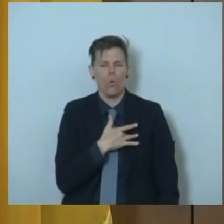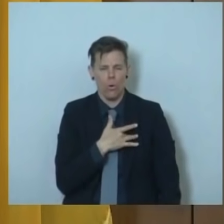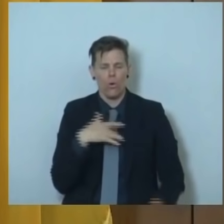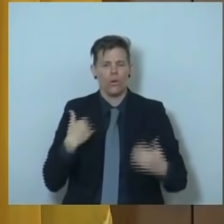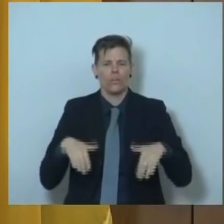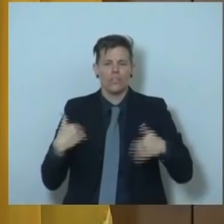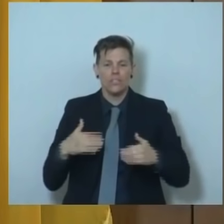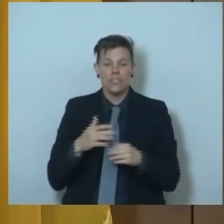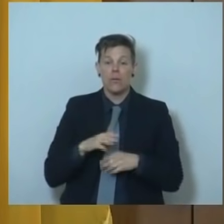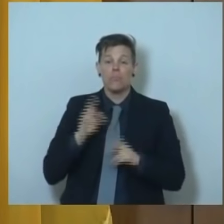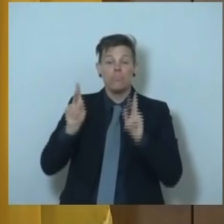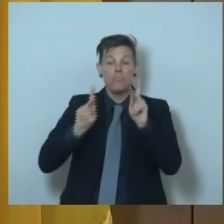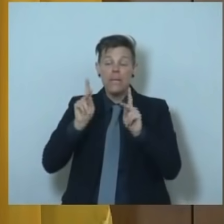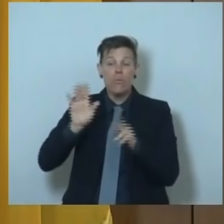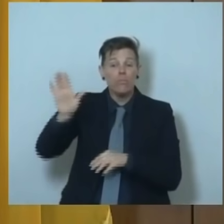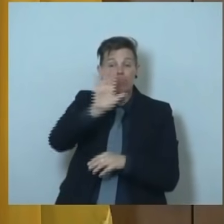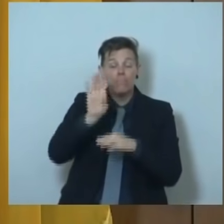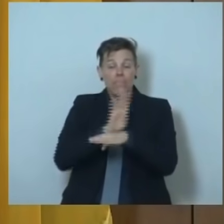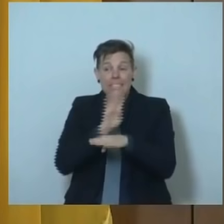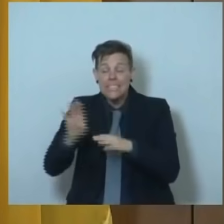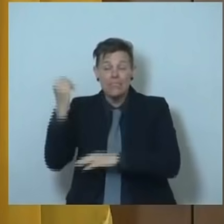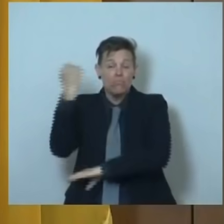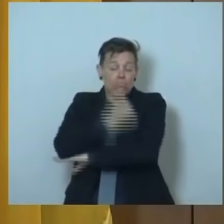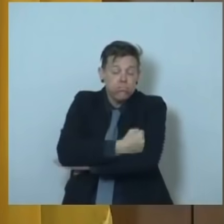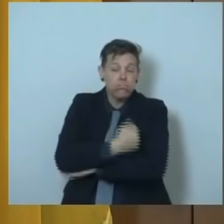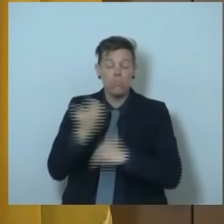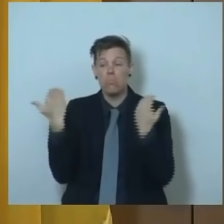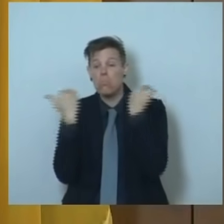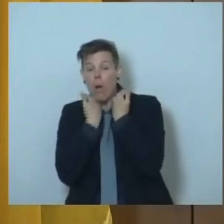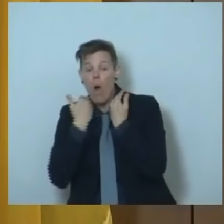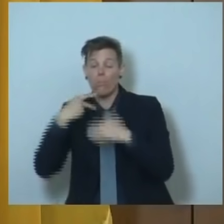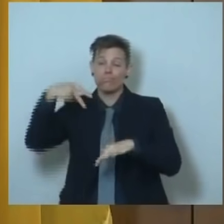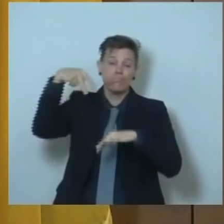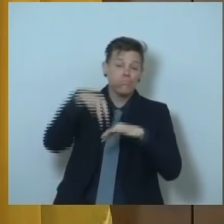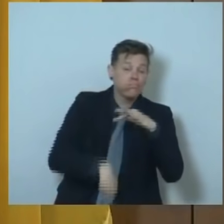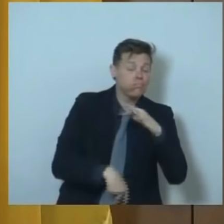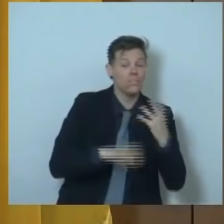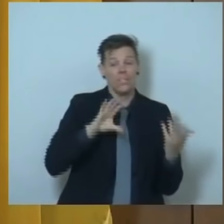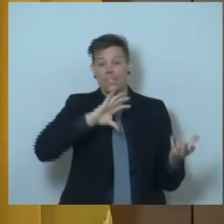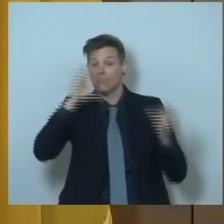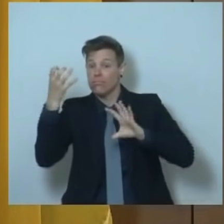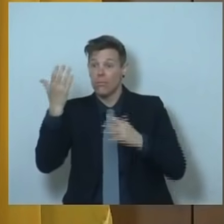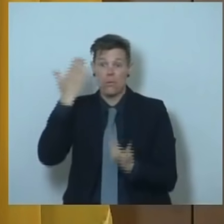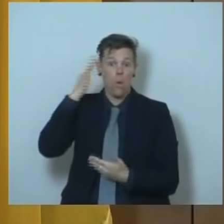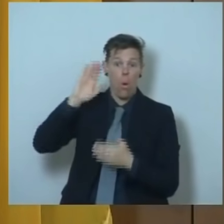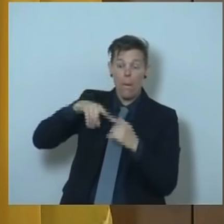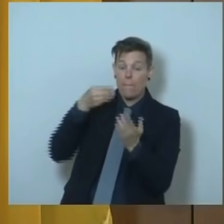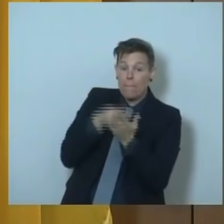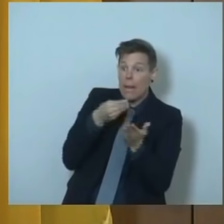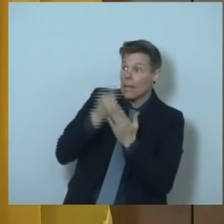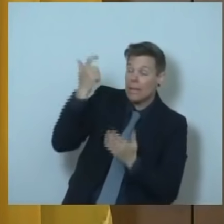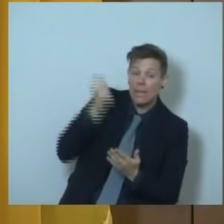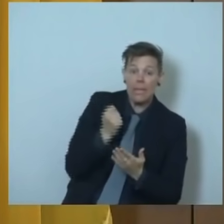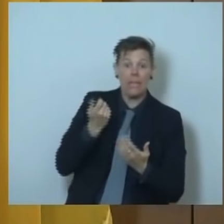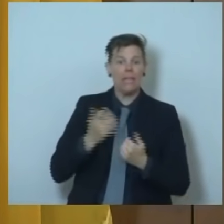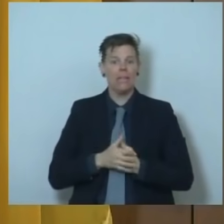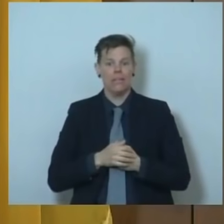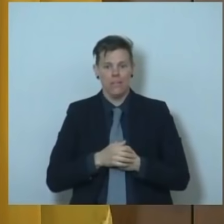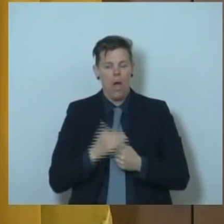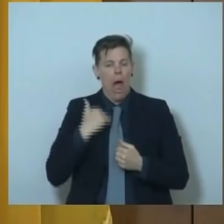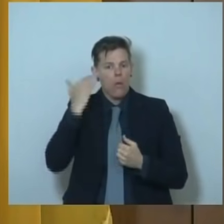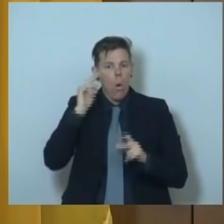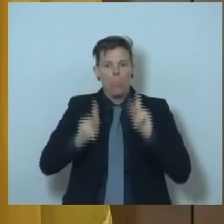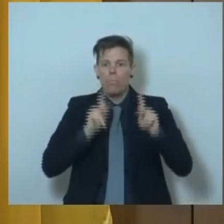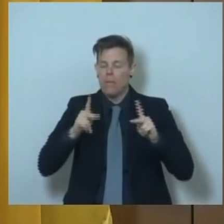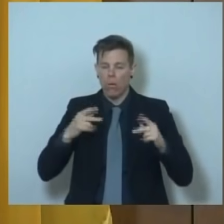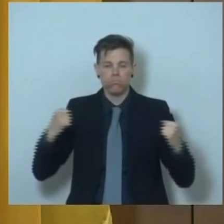get back to normal, who don't know how long unemployment lasts. It is terrifying to be in this